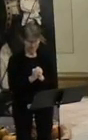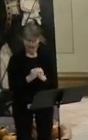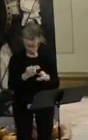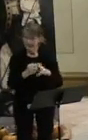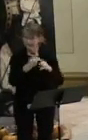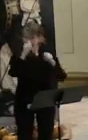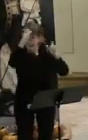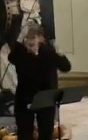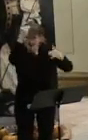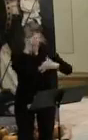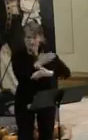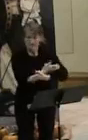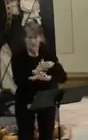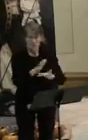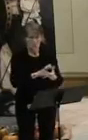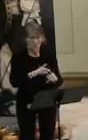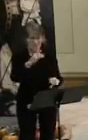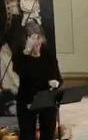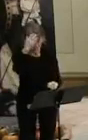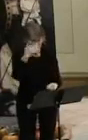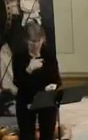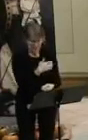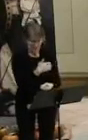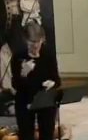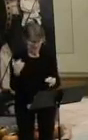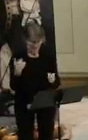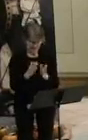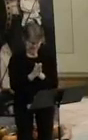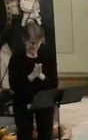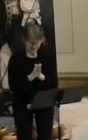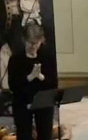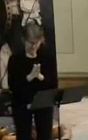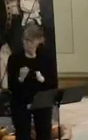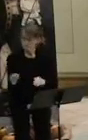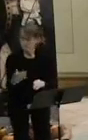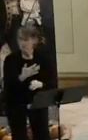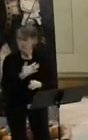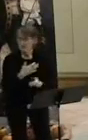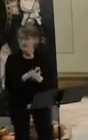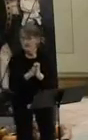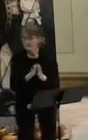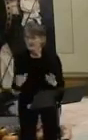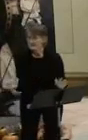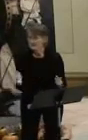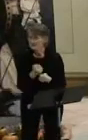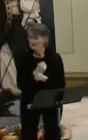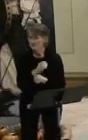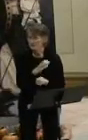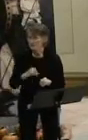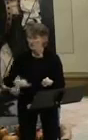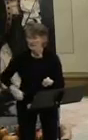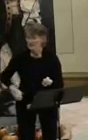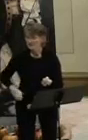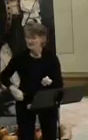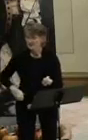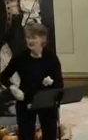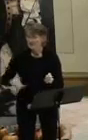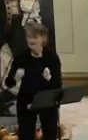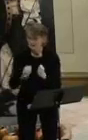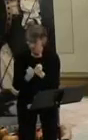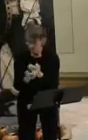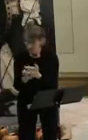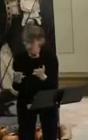In the name of the Father, and of the Son, and of the Holy Spirit, the grace and peace and the love of Christ the King be with you